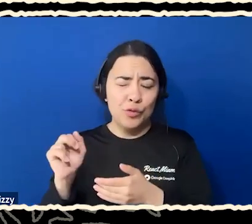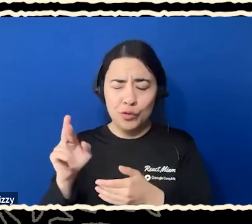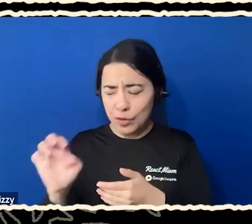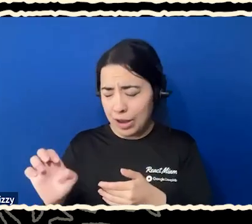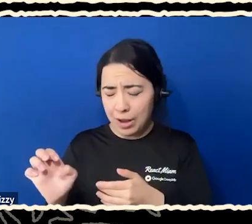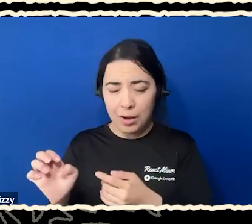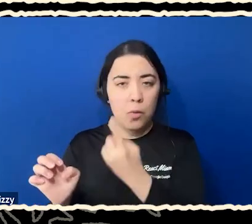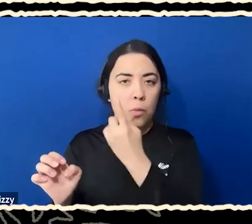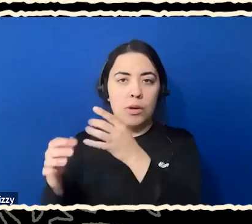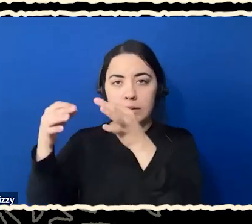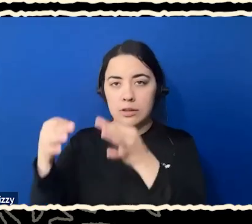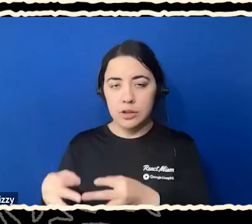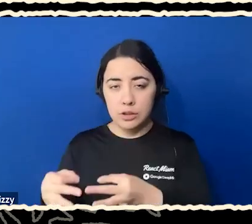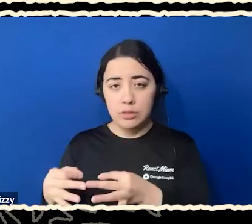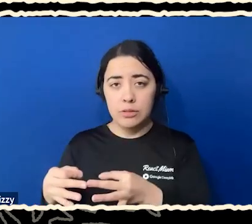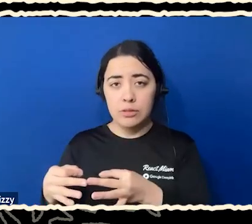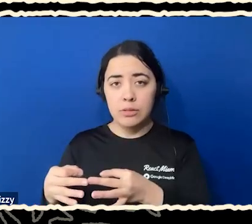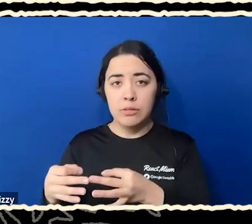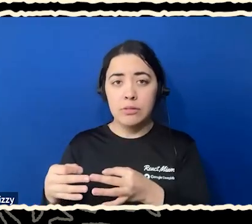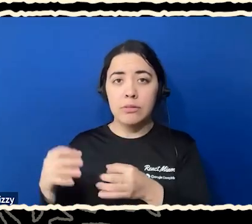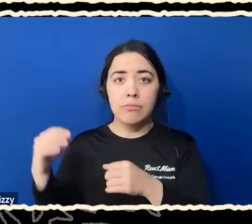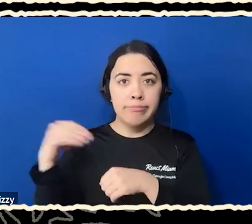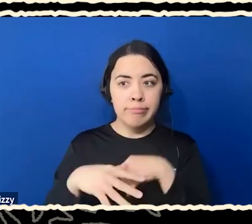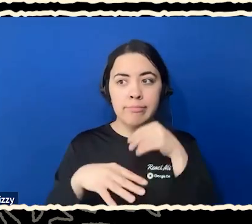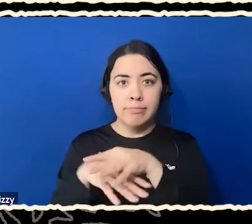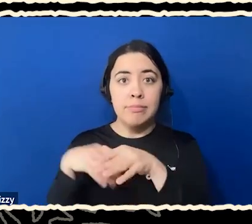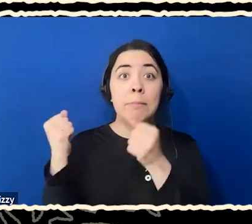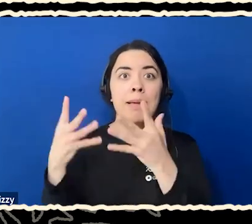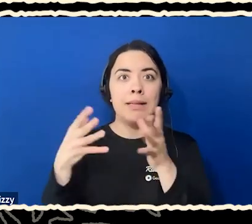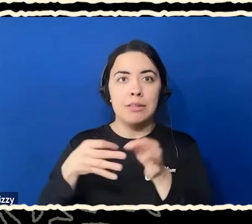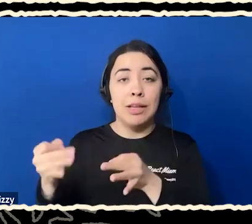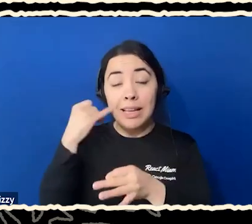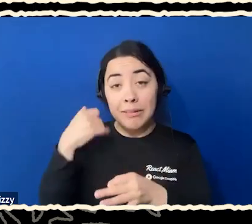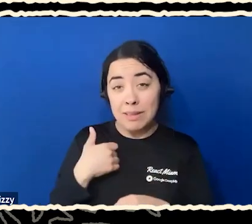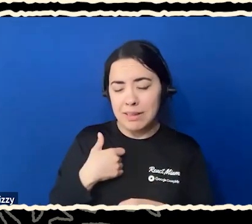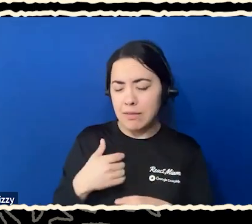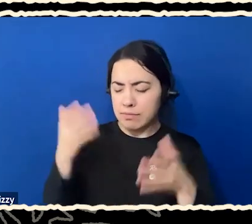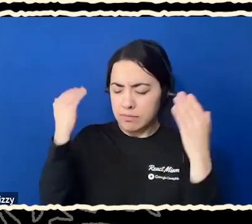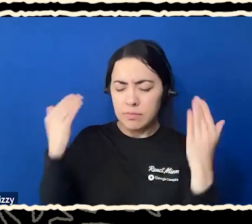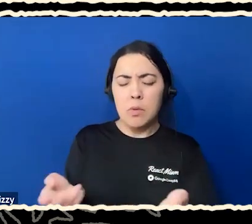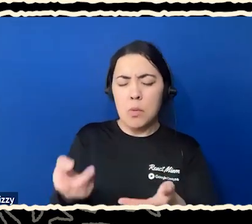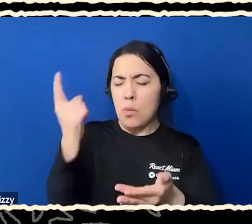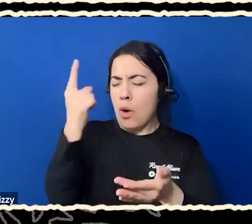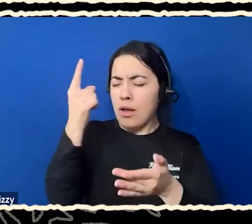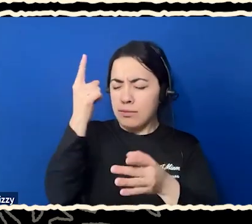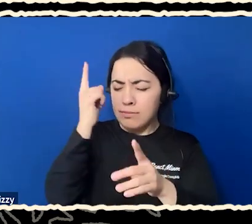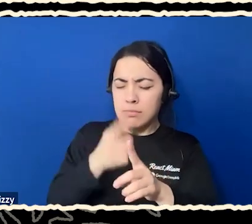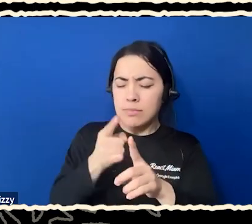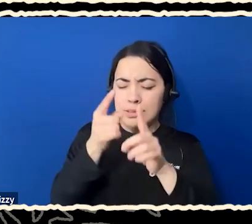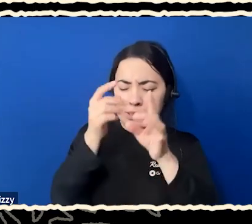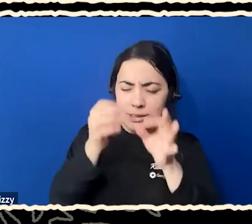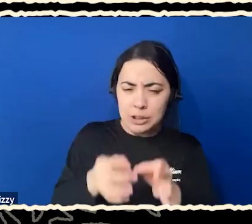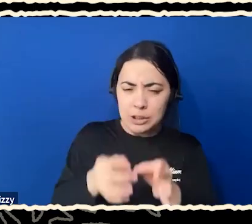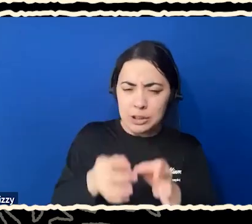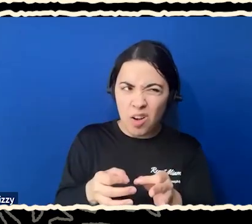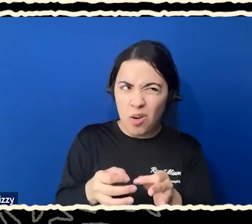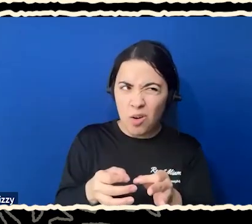big decision. In fact, when I've made big one-shot decisions, they've almost always gone